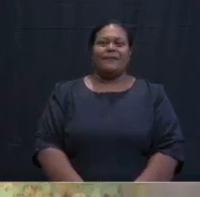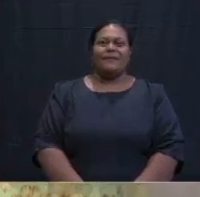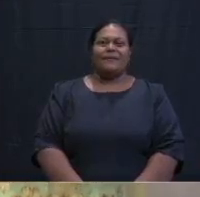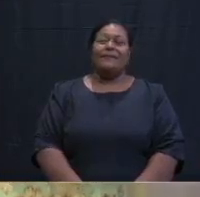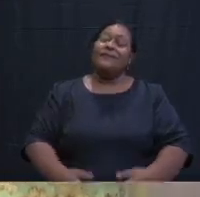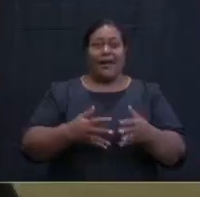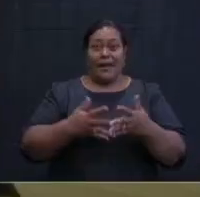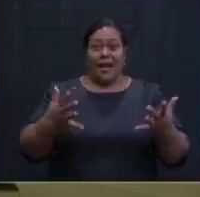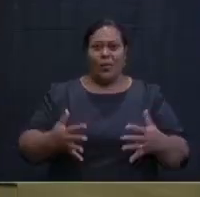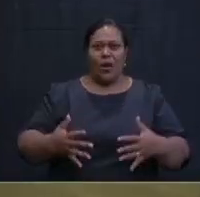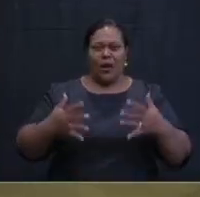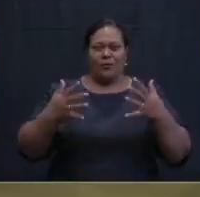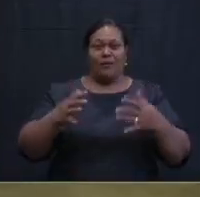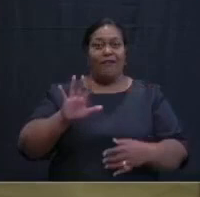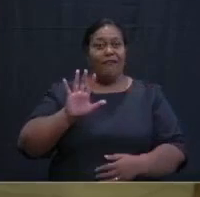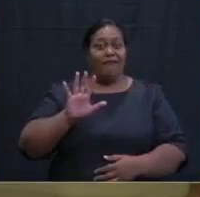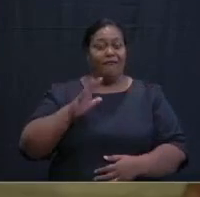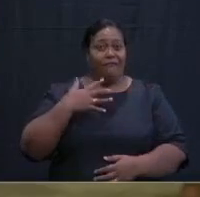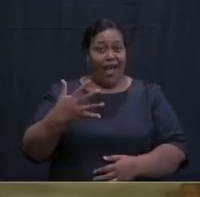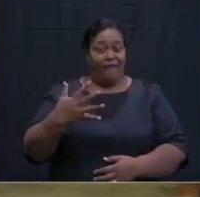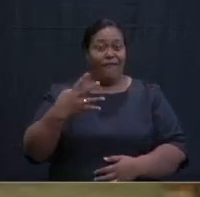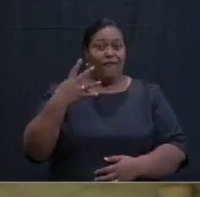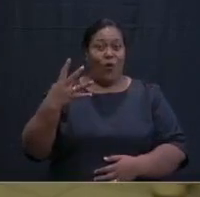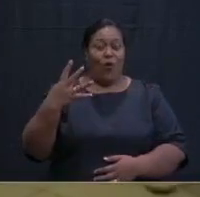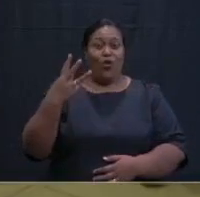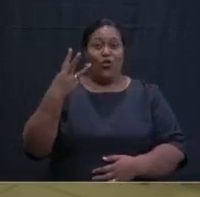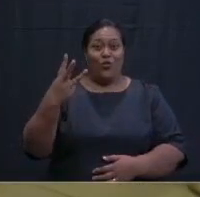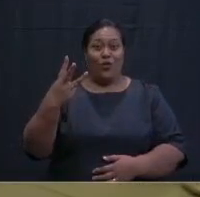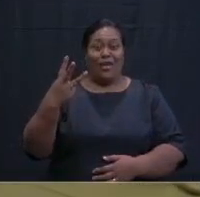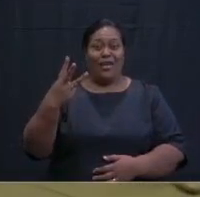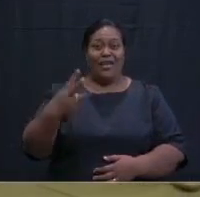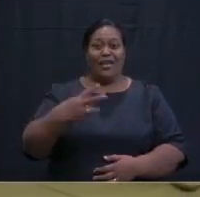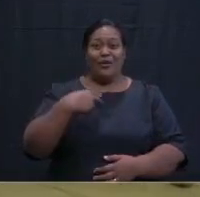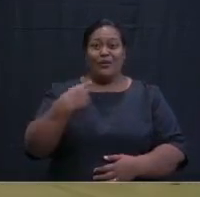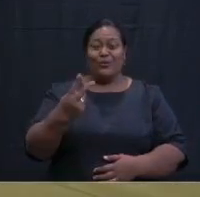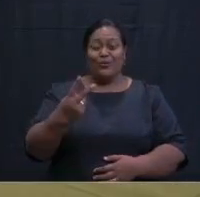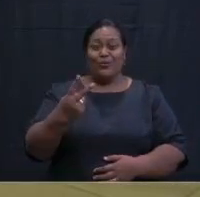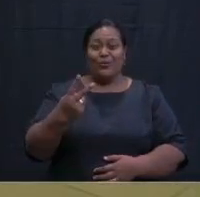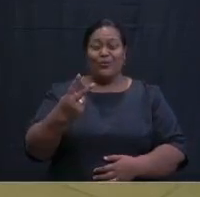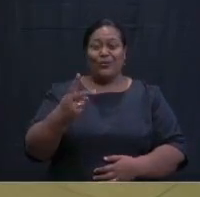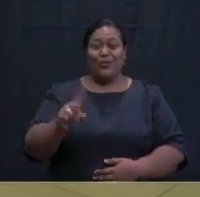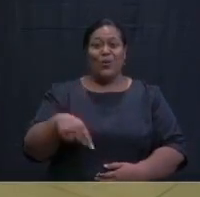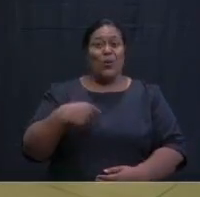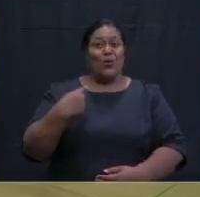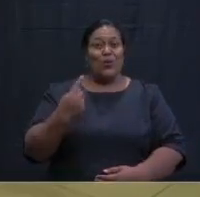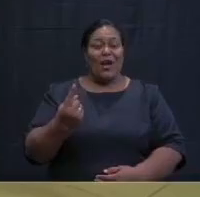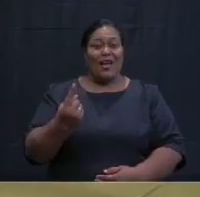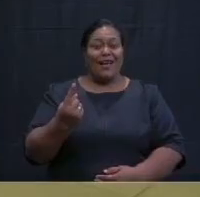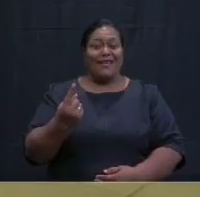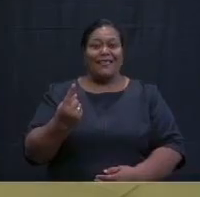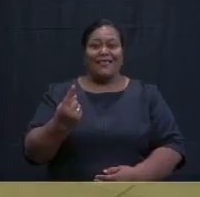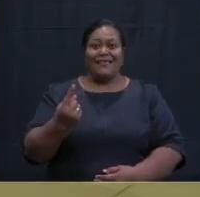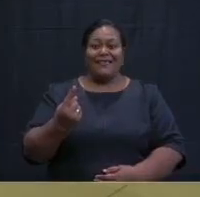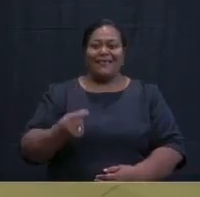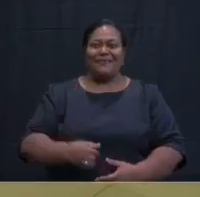Thank you so much, sir, for 5, 4, 3, 2,